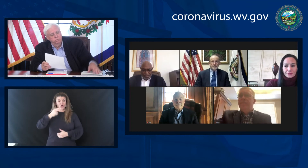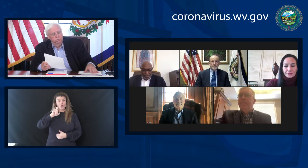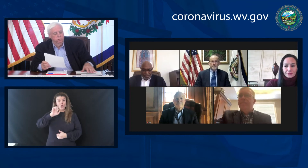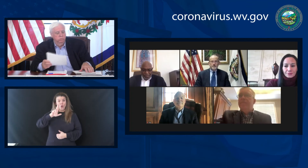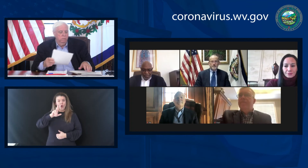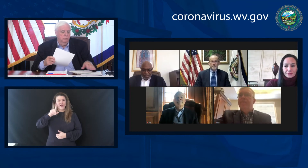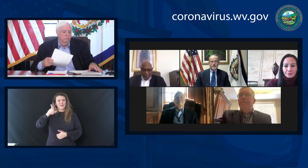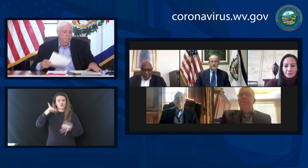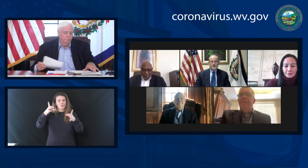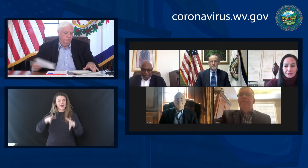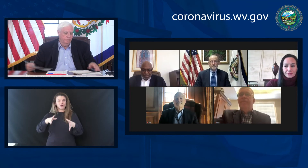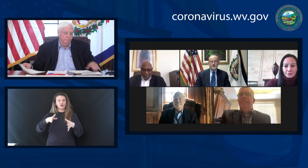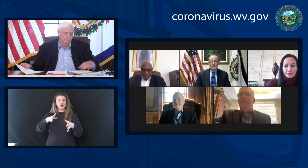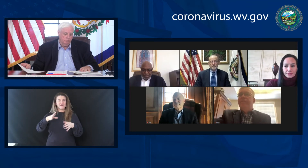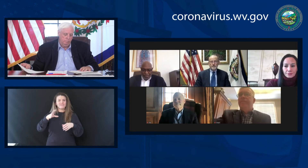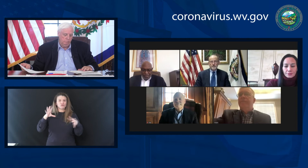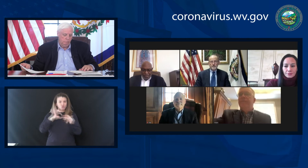Joint Interagency Task Force.